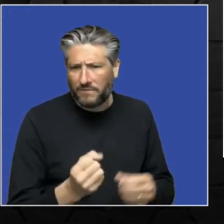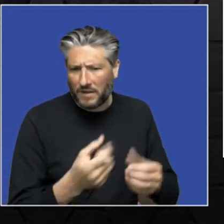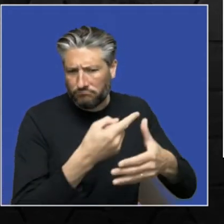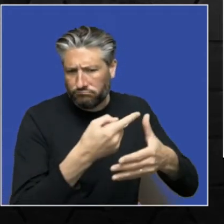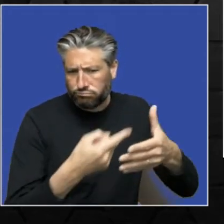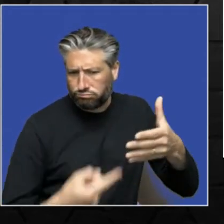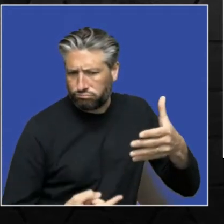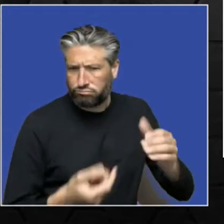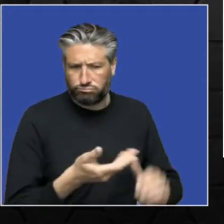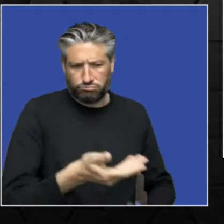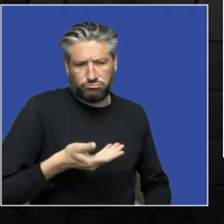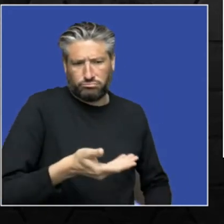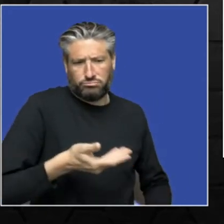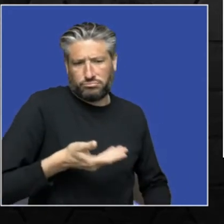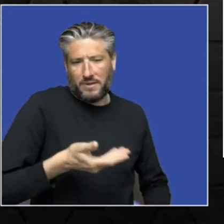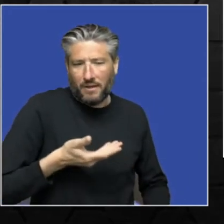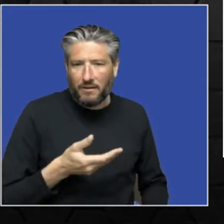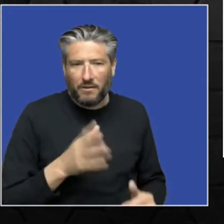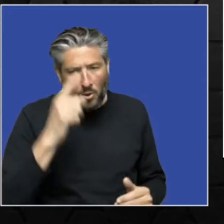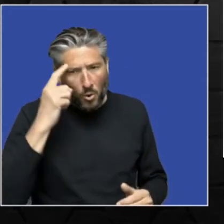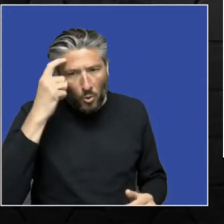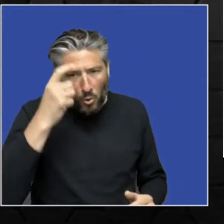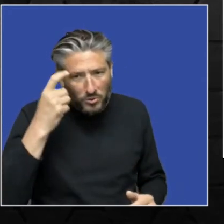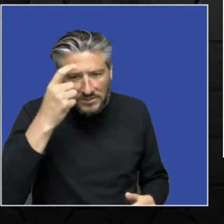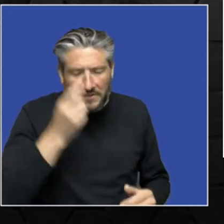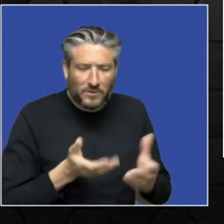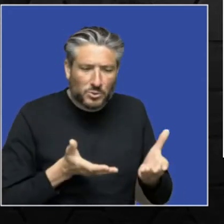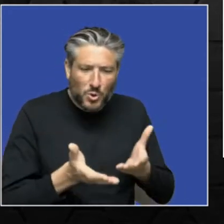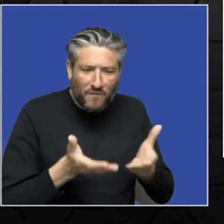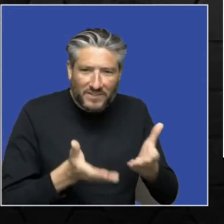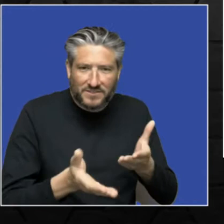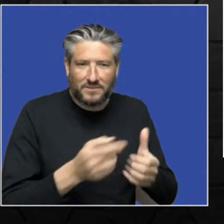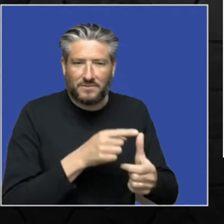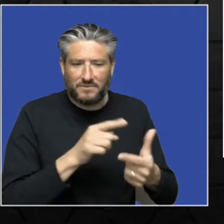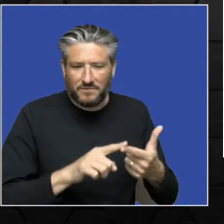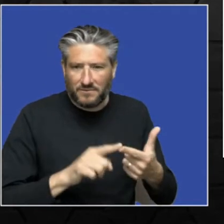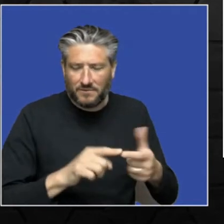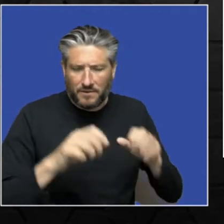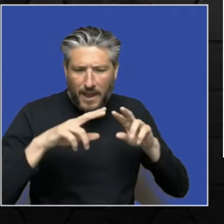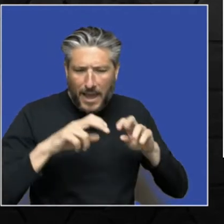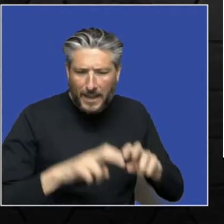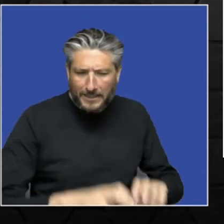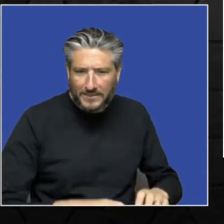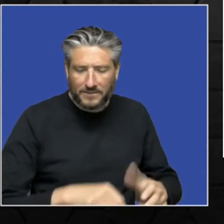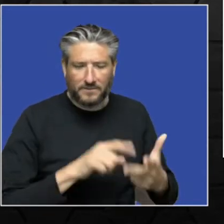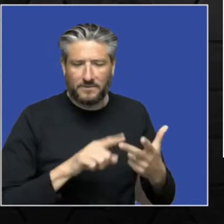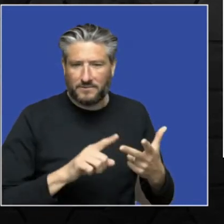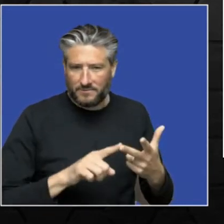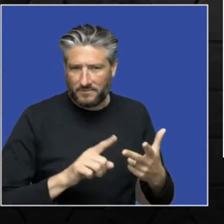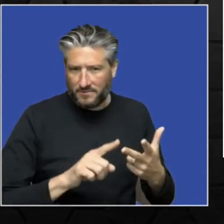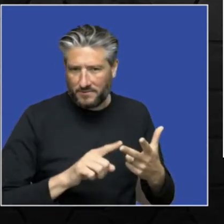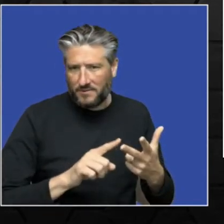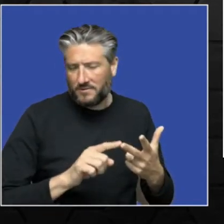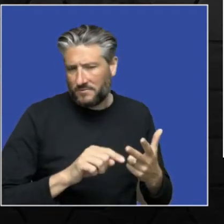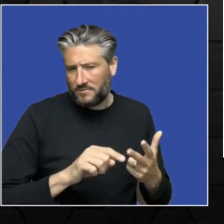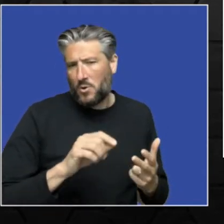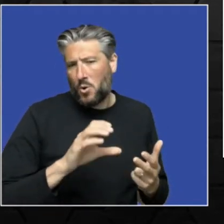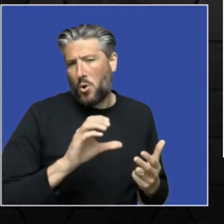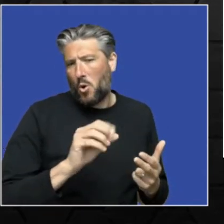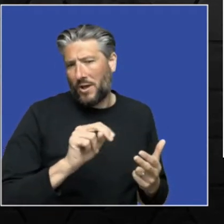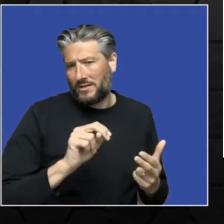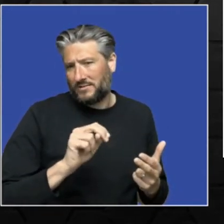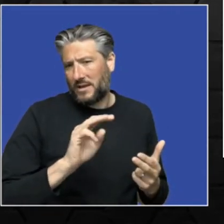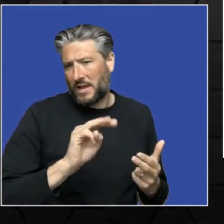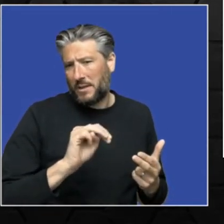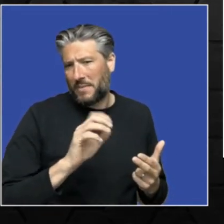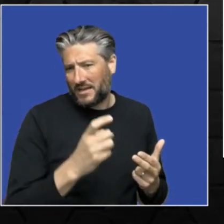learning cognitive services, you have Synapse Analytics, you have ONNX, which is Online Neural Network Exchange, Databricks is